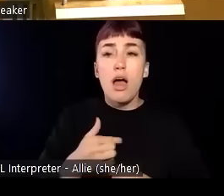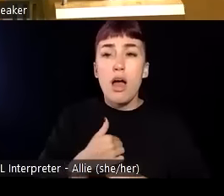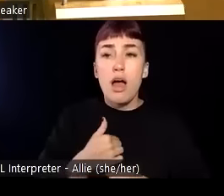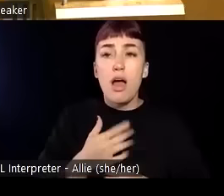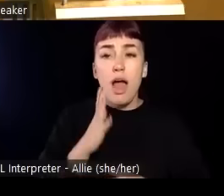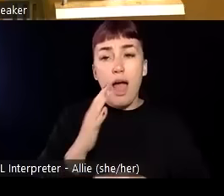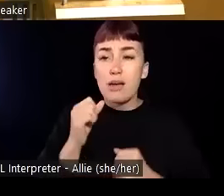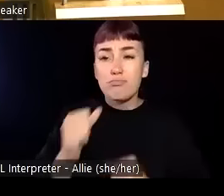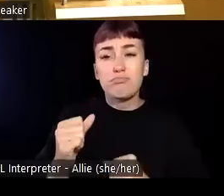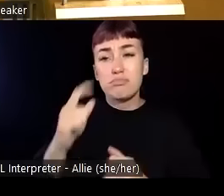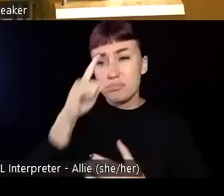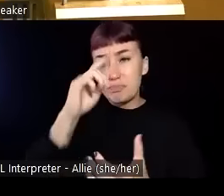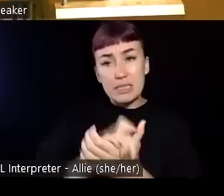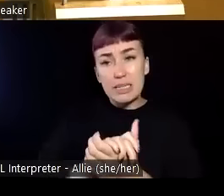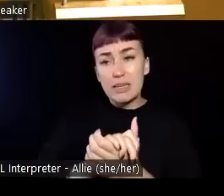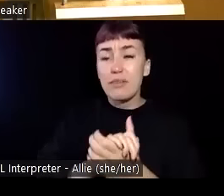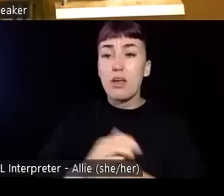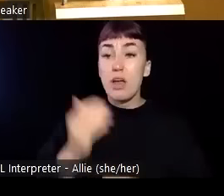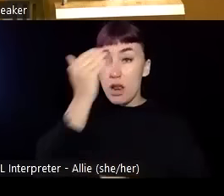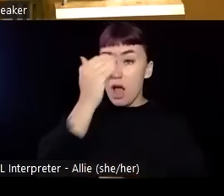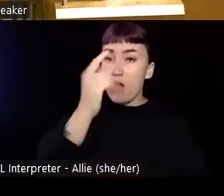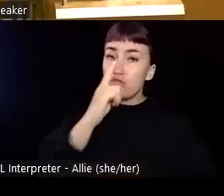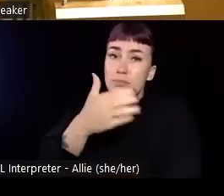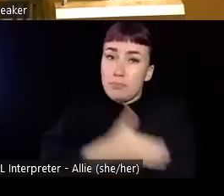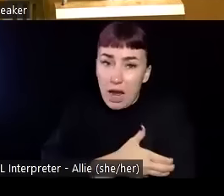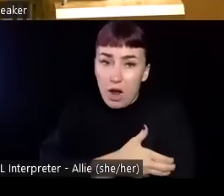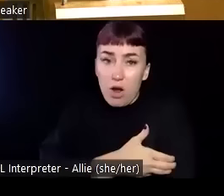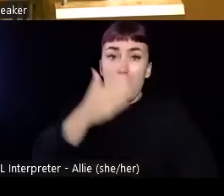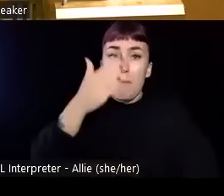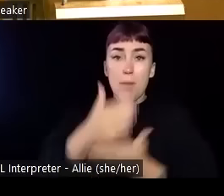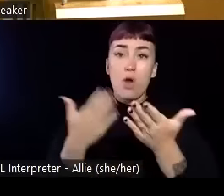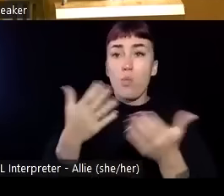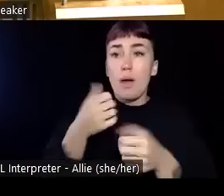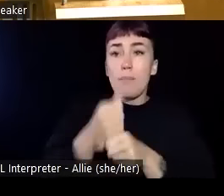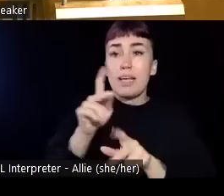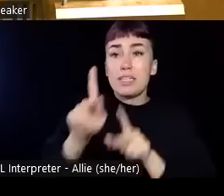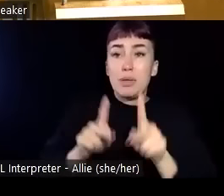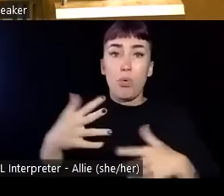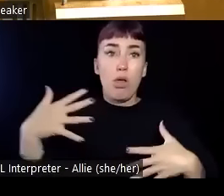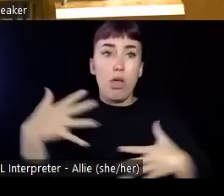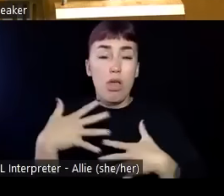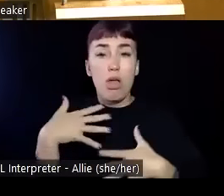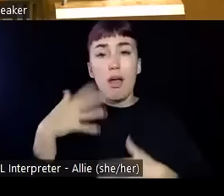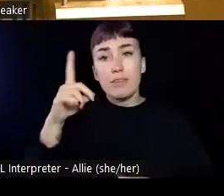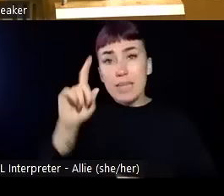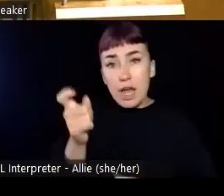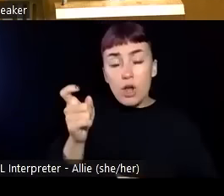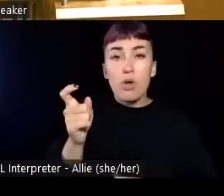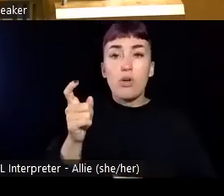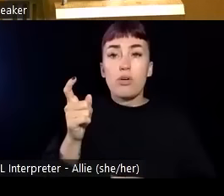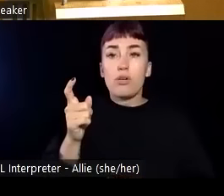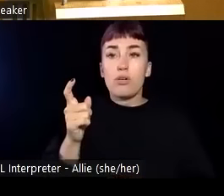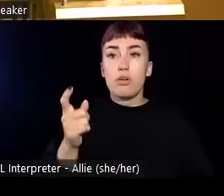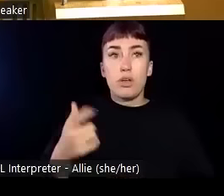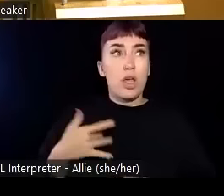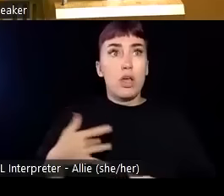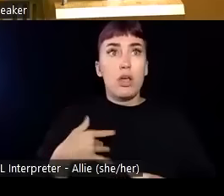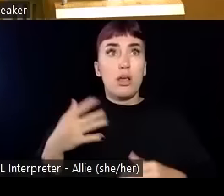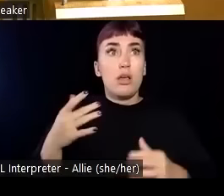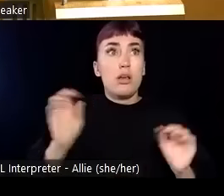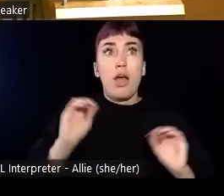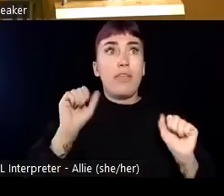firmly believe that knowledge is power. And part of what makes people so fearful of this diagnosis is the sense that there's nothing that they